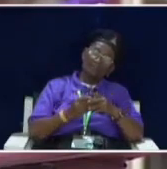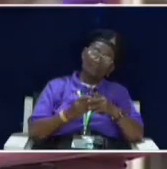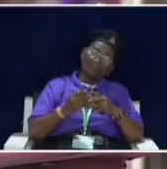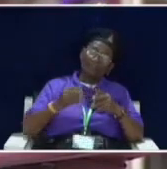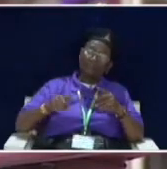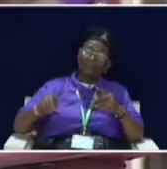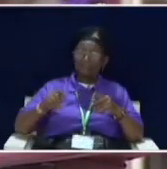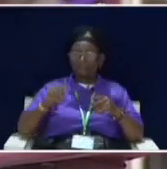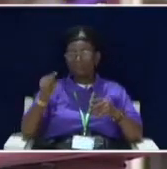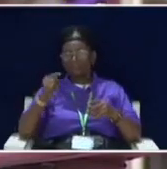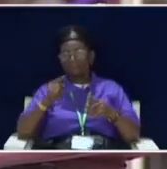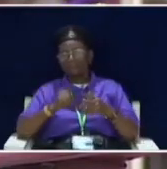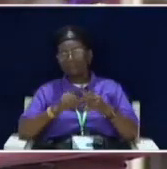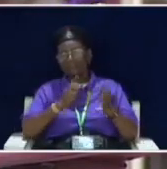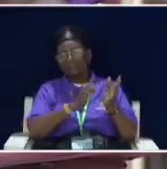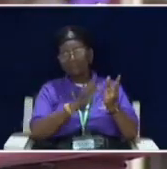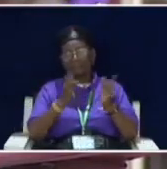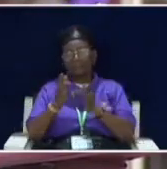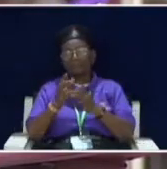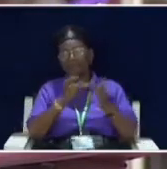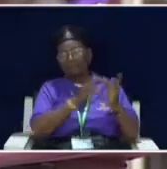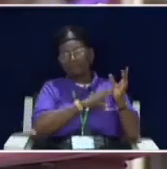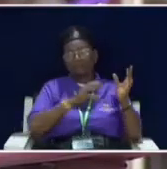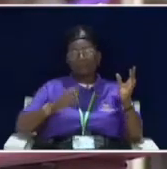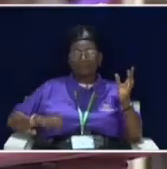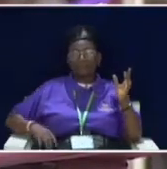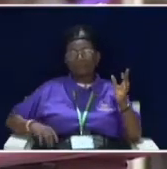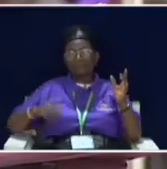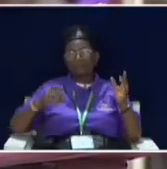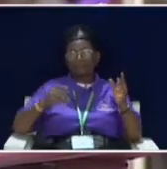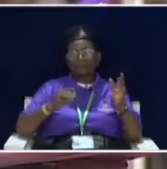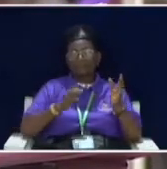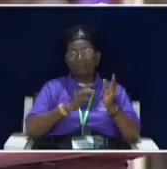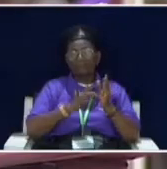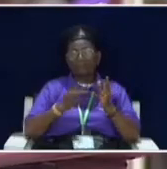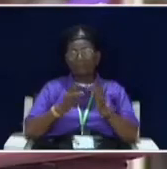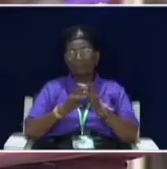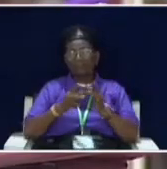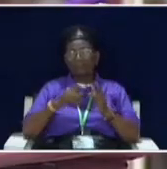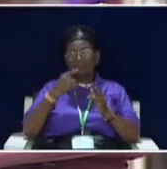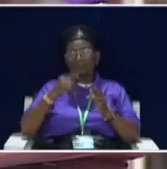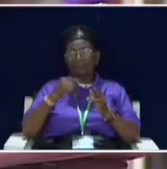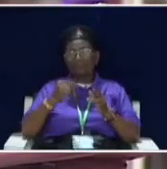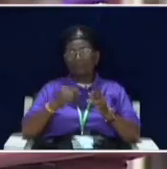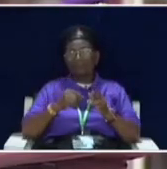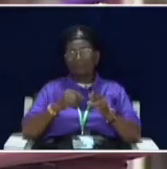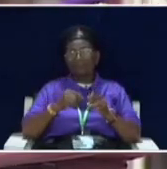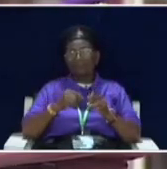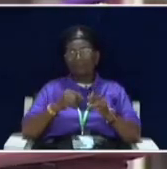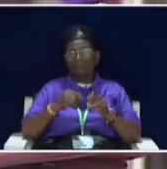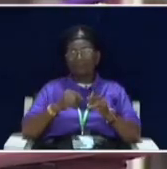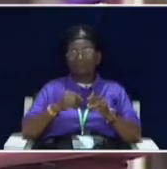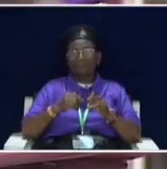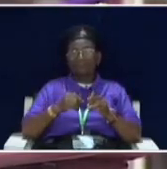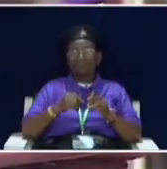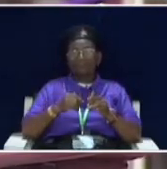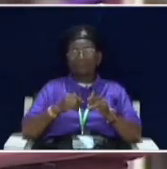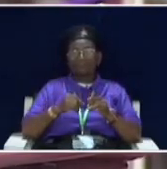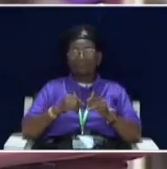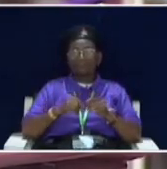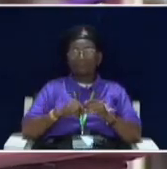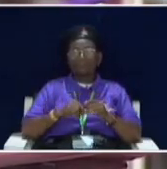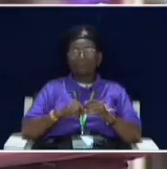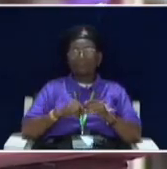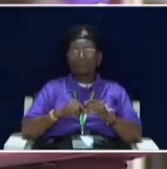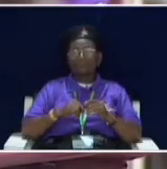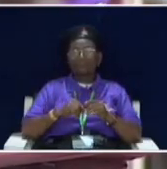ori orule won ti josu kale si odo Jesu. The Bible says Jesus saw their faith. Bibeli so wi pe Jesu ri igbagbo